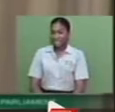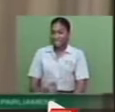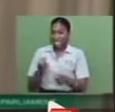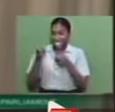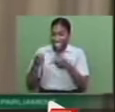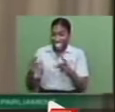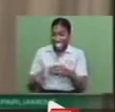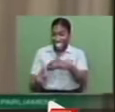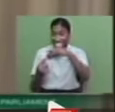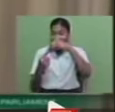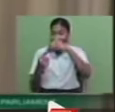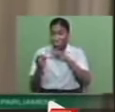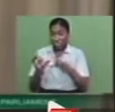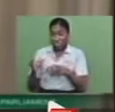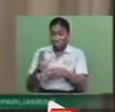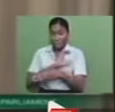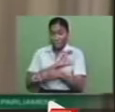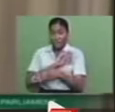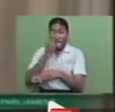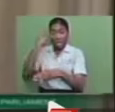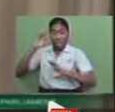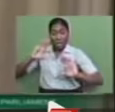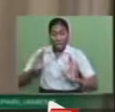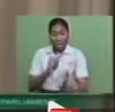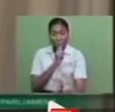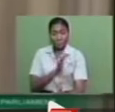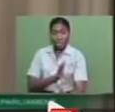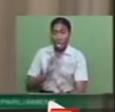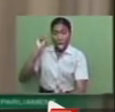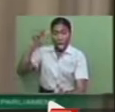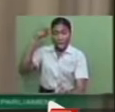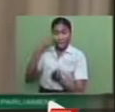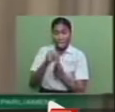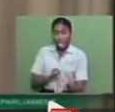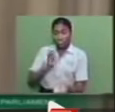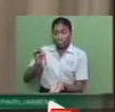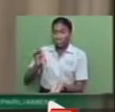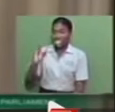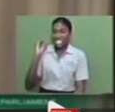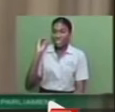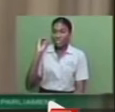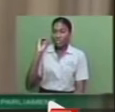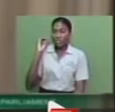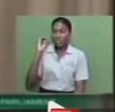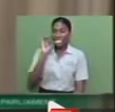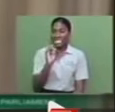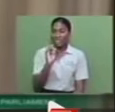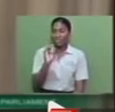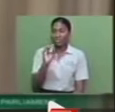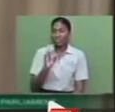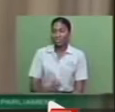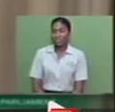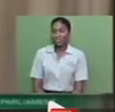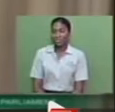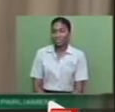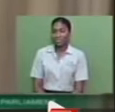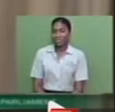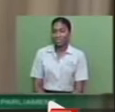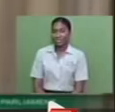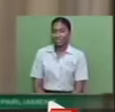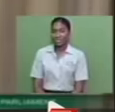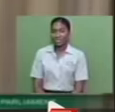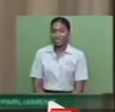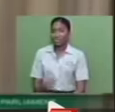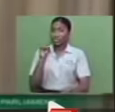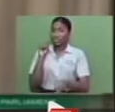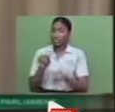the sexual victim unit, no money, 0 into these units. So while the TTPS